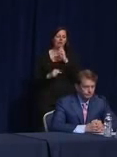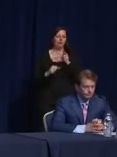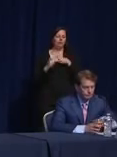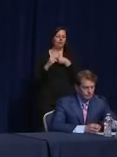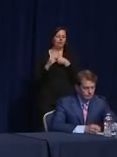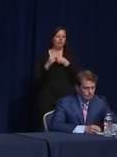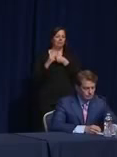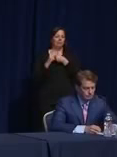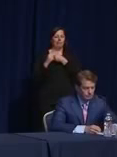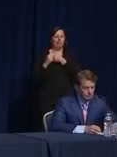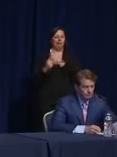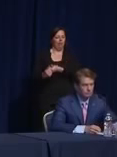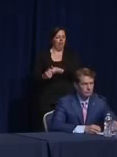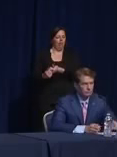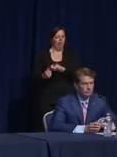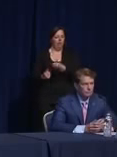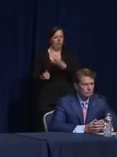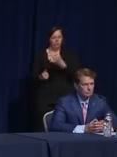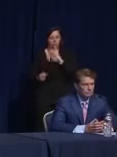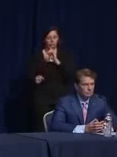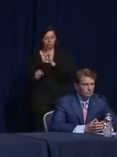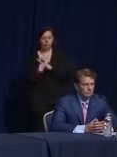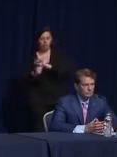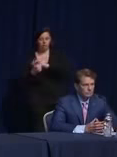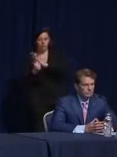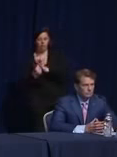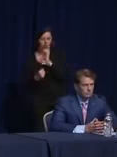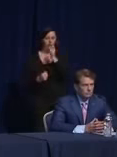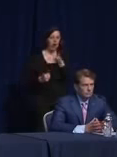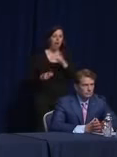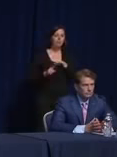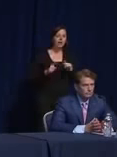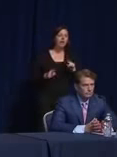asking them to be vigilant and curtail, screen,